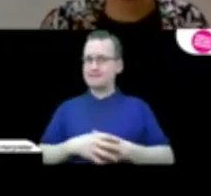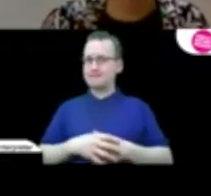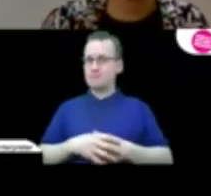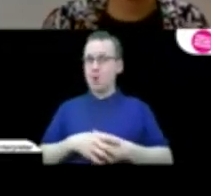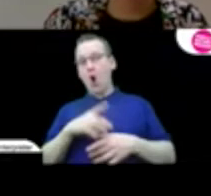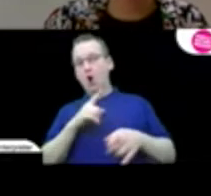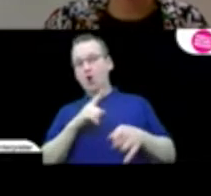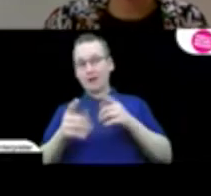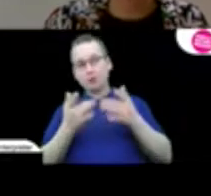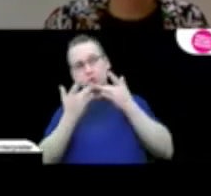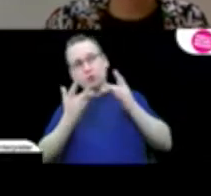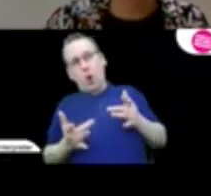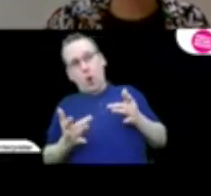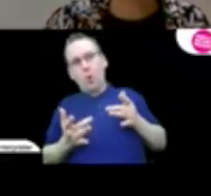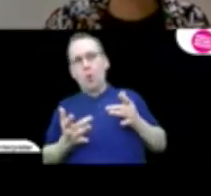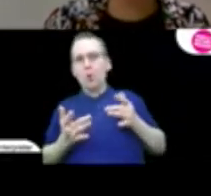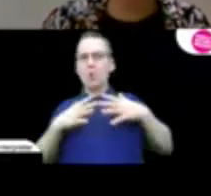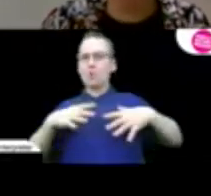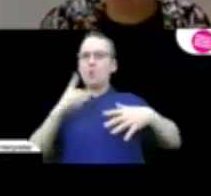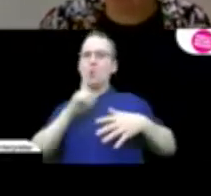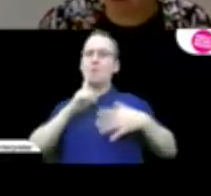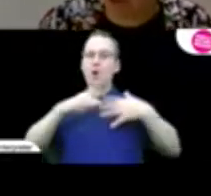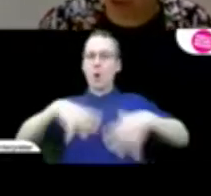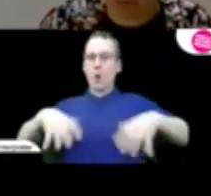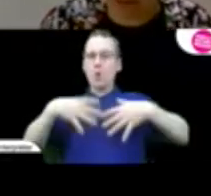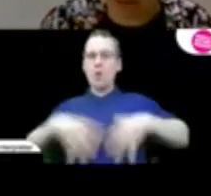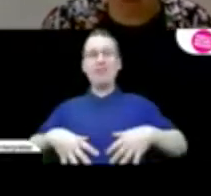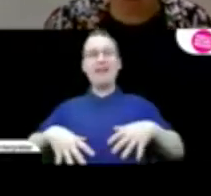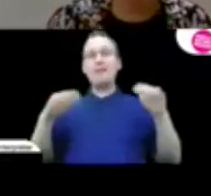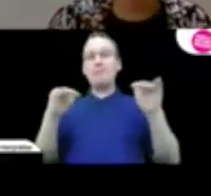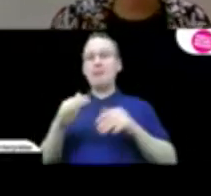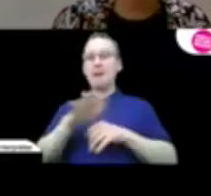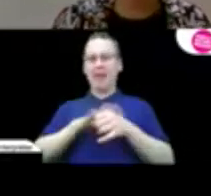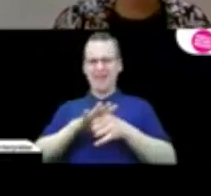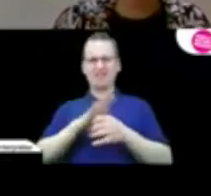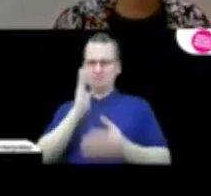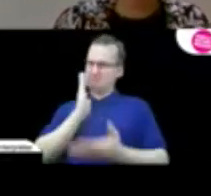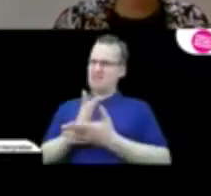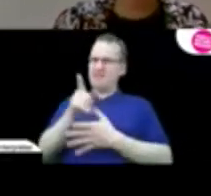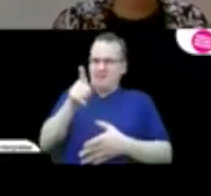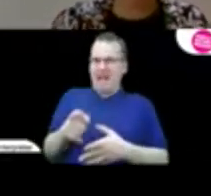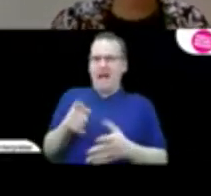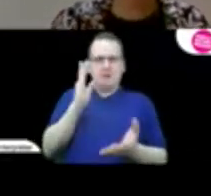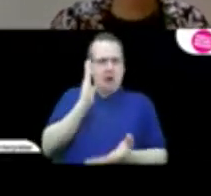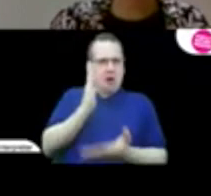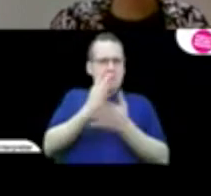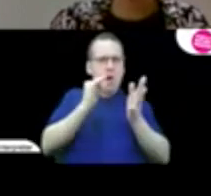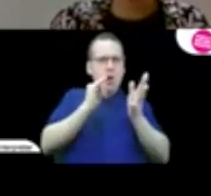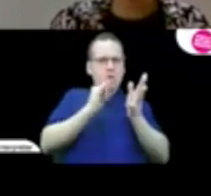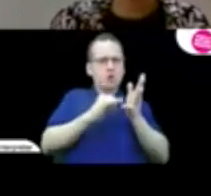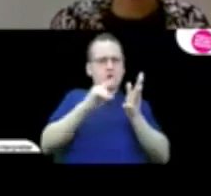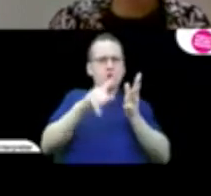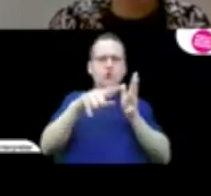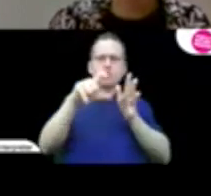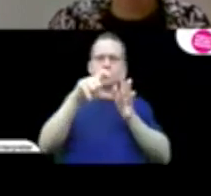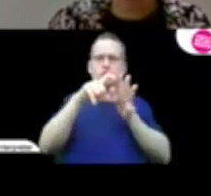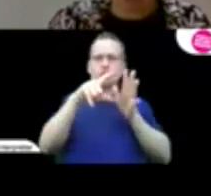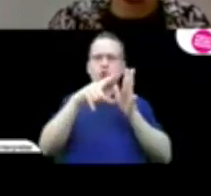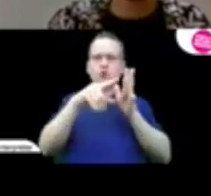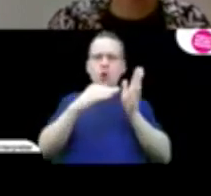in a public place and who practices sodomy as a means of livelihood.